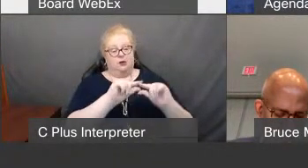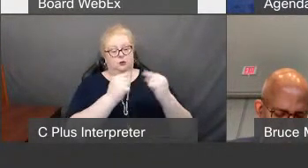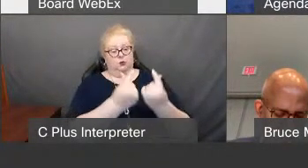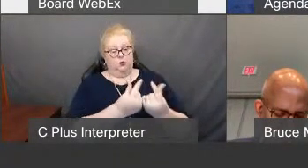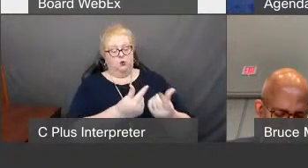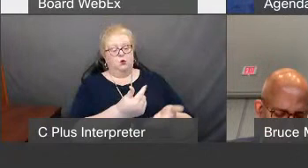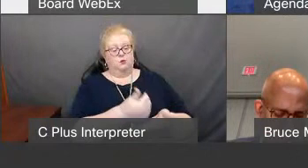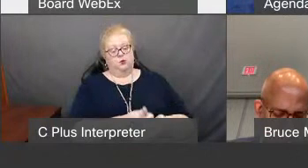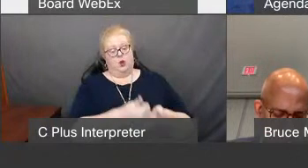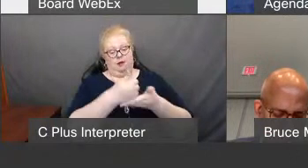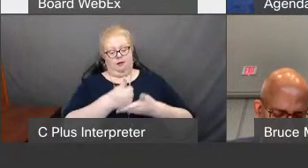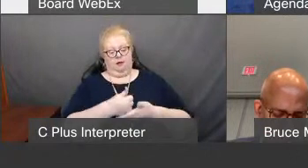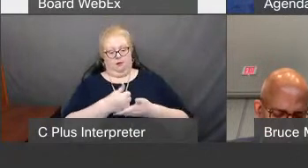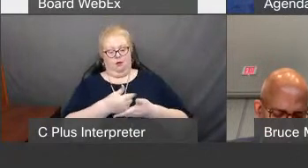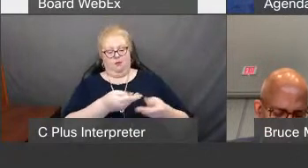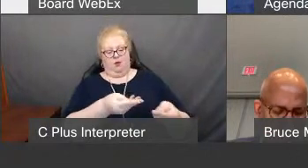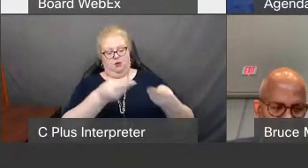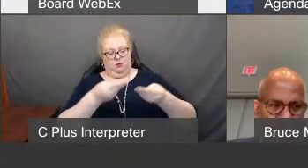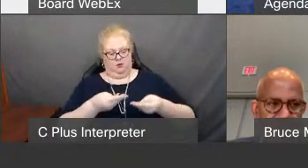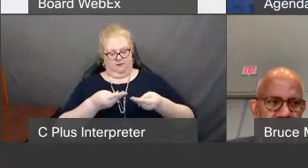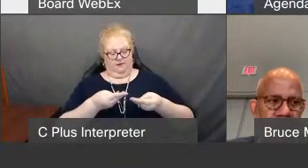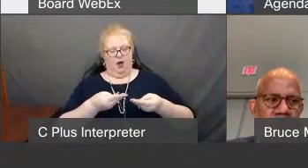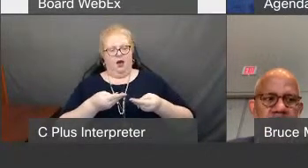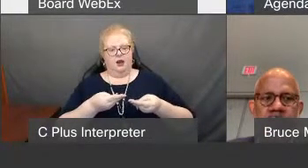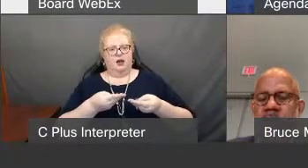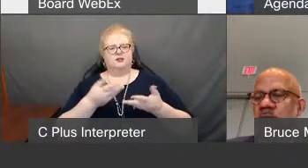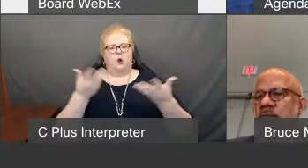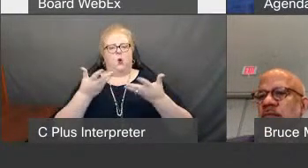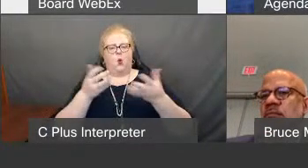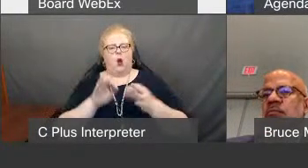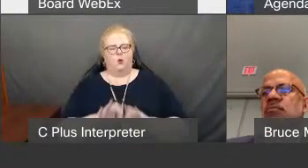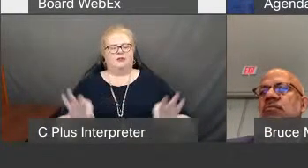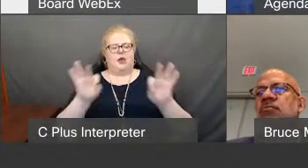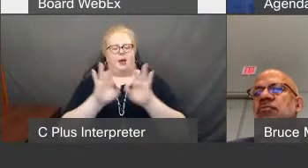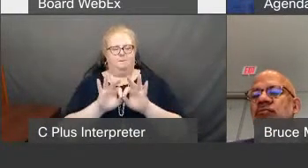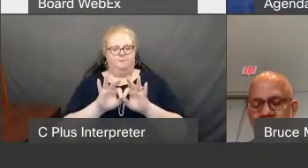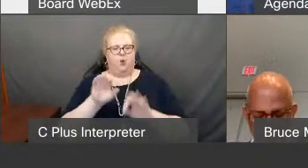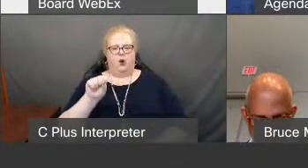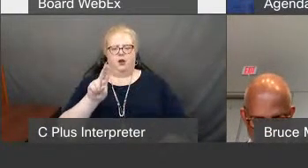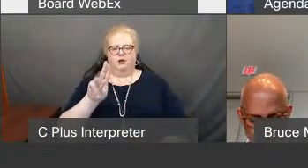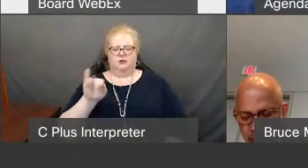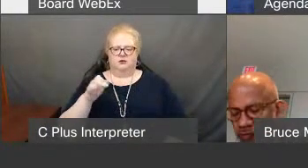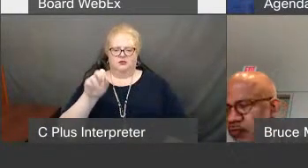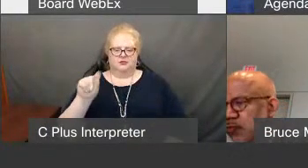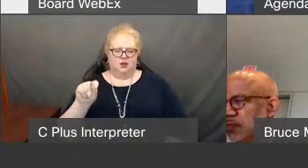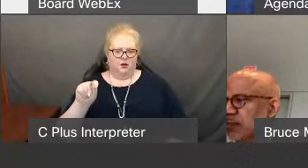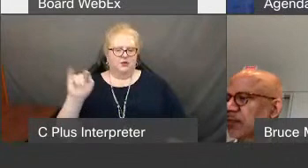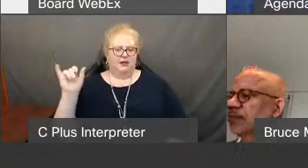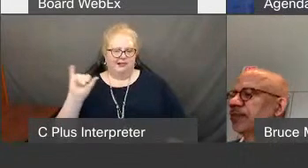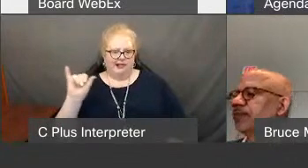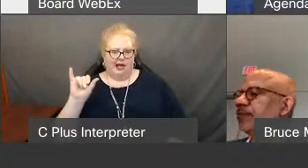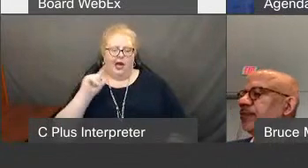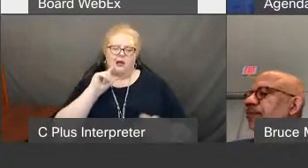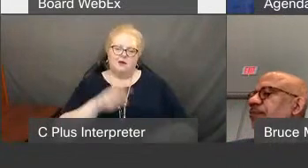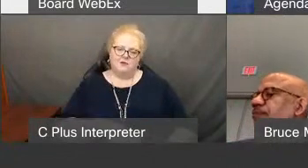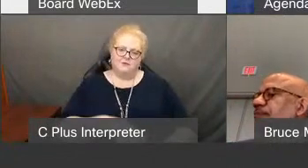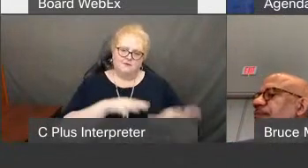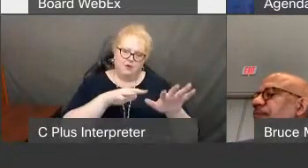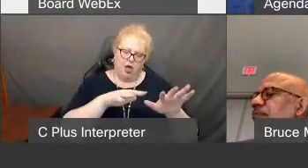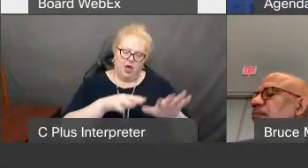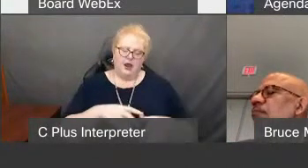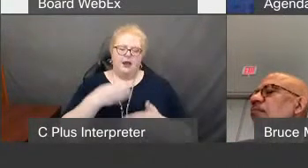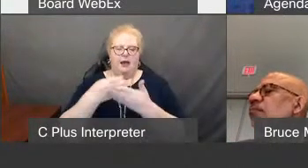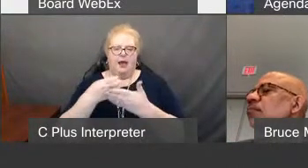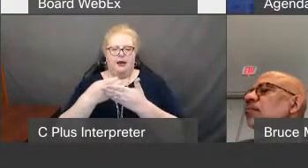with subjects they felt were important as these indicators. Those range from safety, like you mentioned, flooding, economic